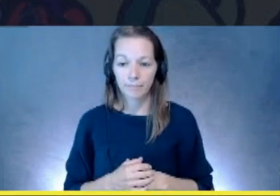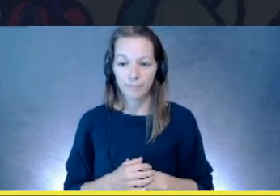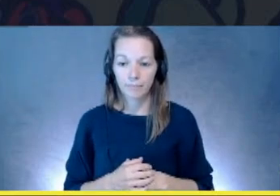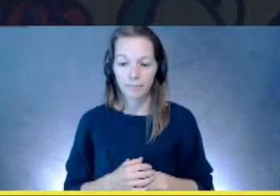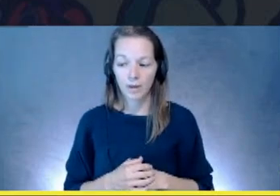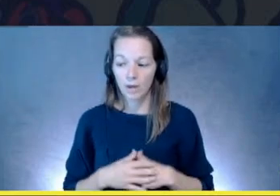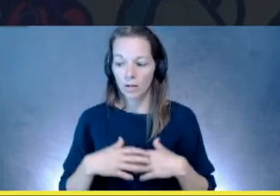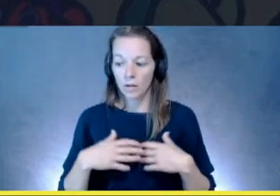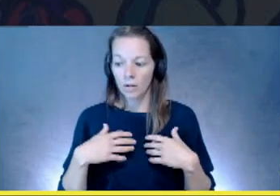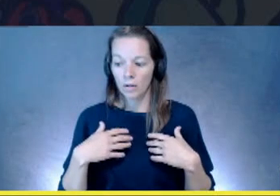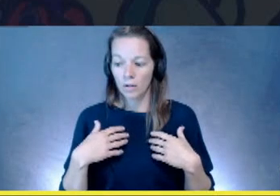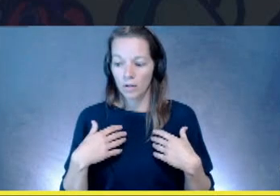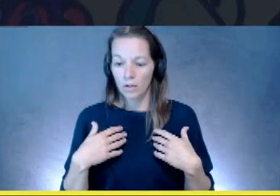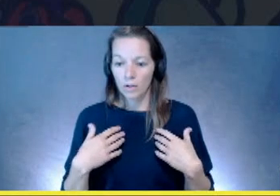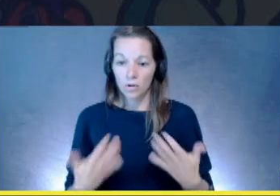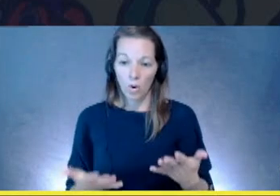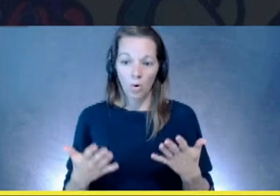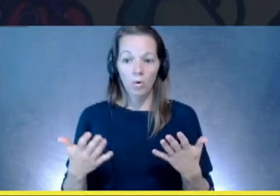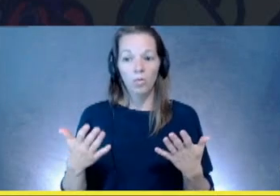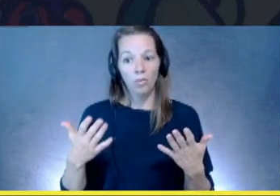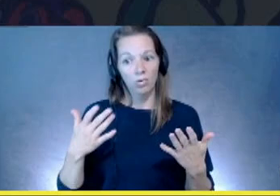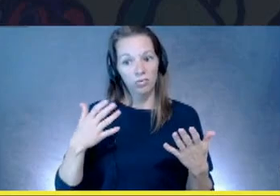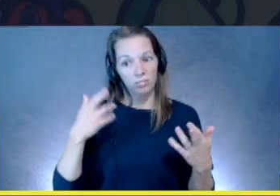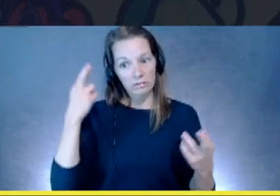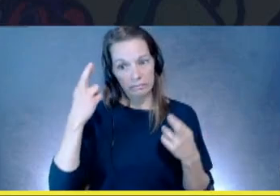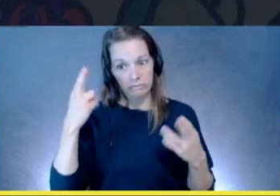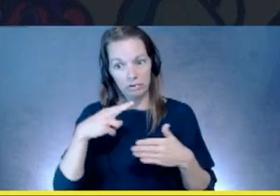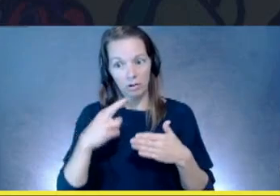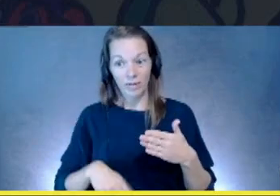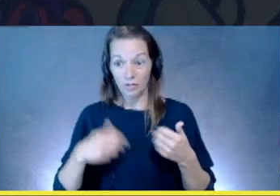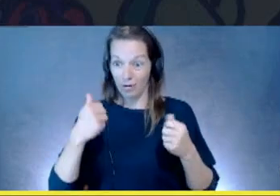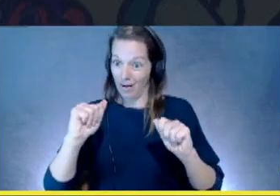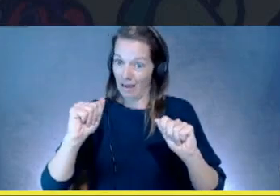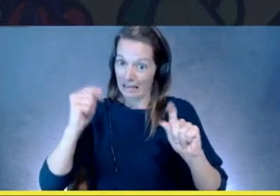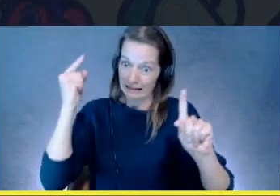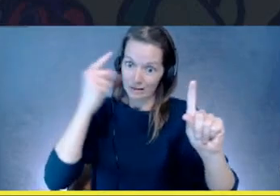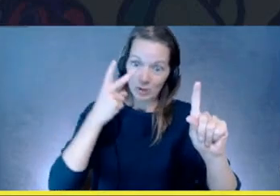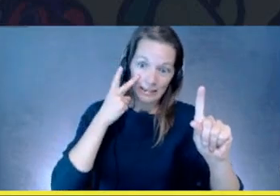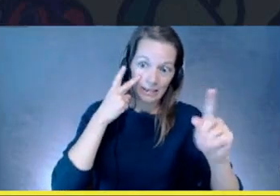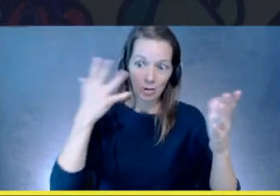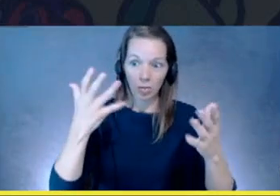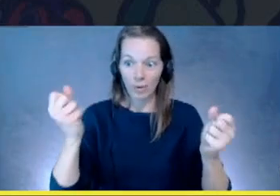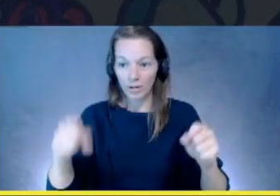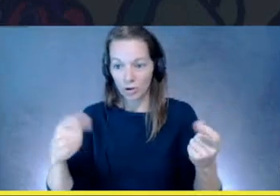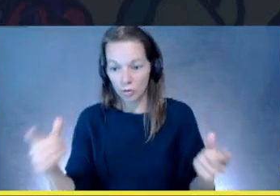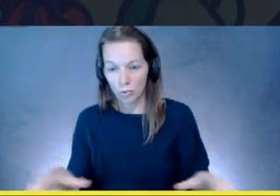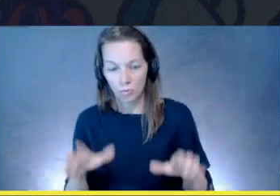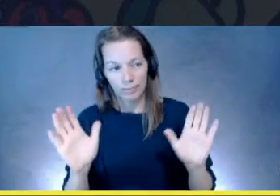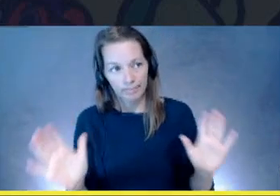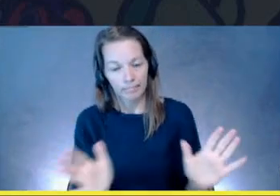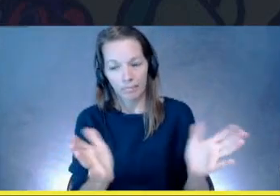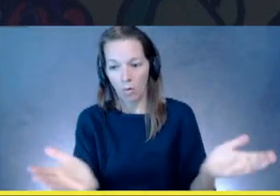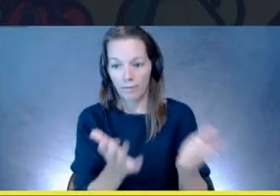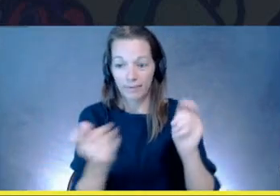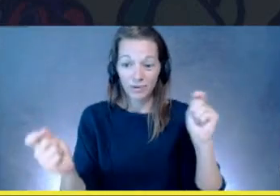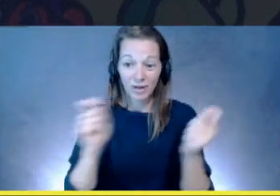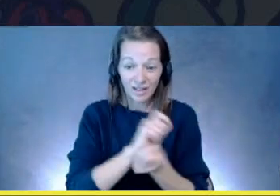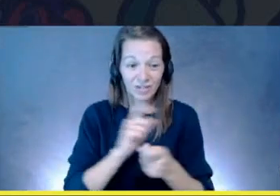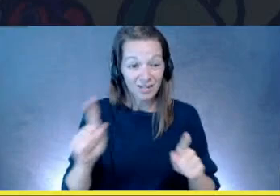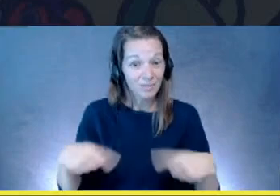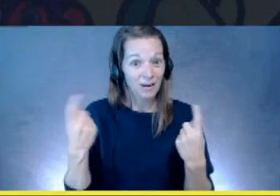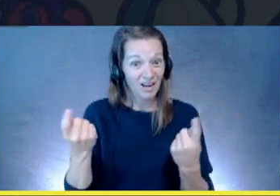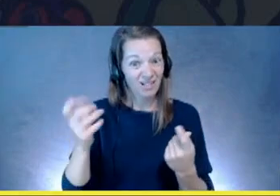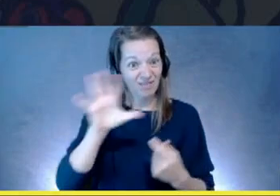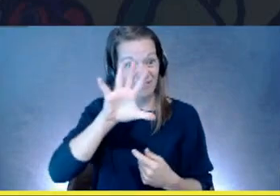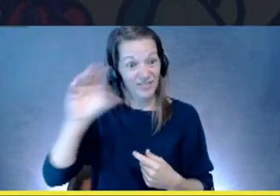So in our conclusions, we kind of pulled a Hail Mary here to see what we could do to motivate changes, since it's been almost 50